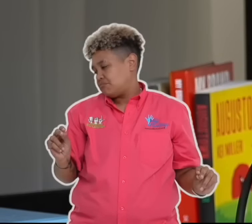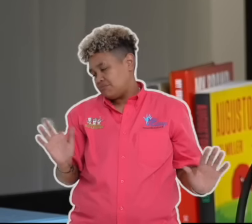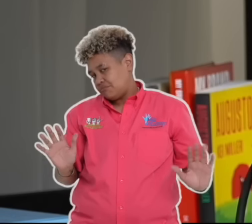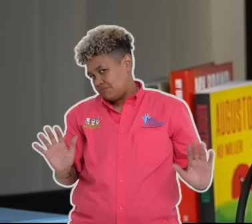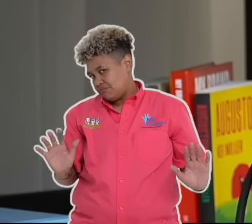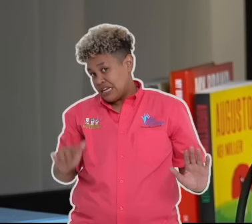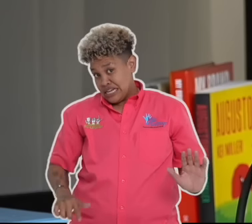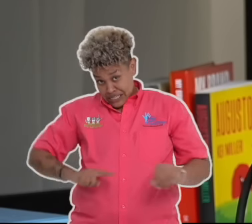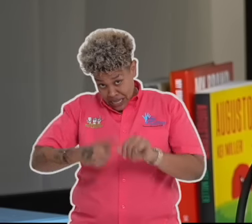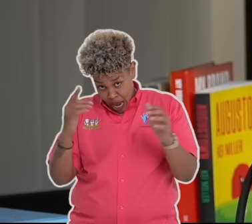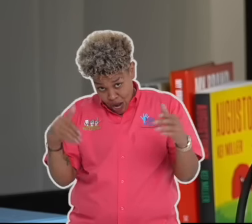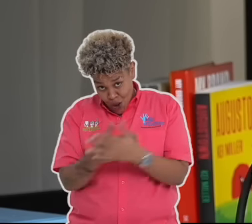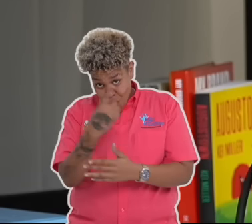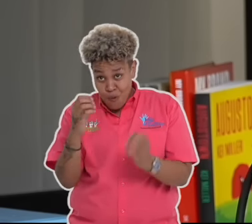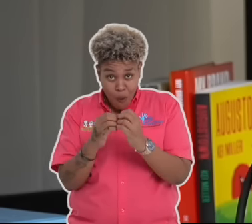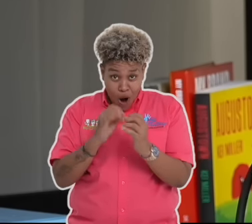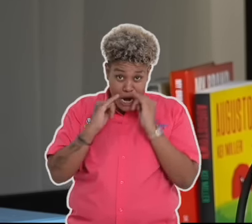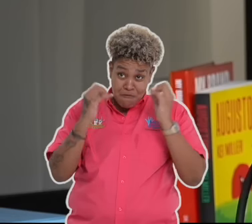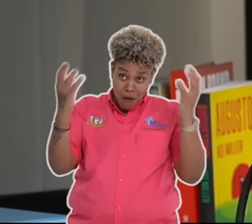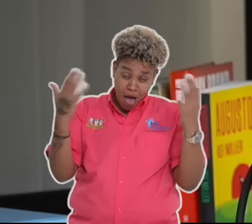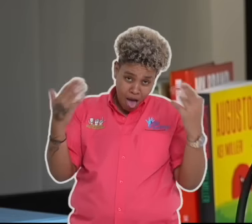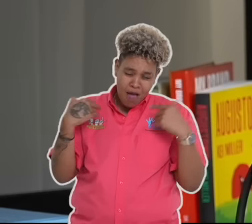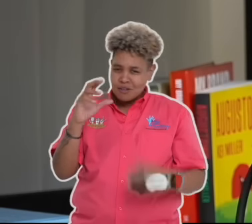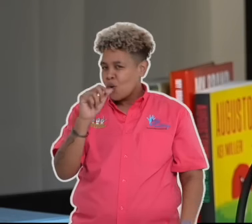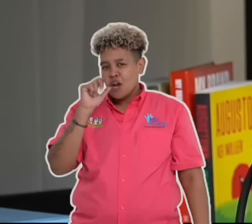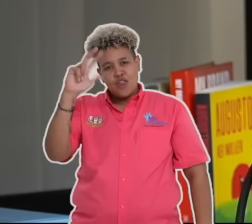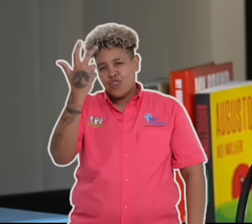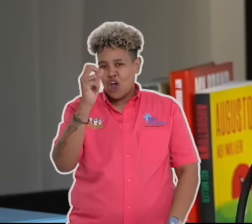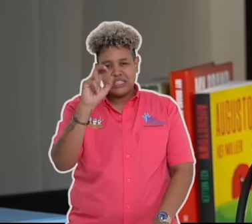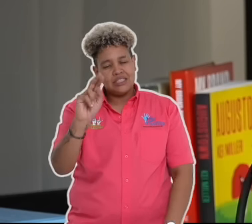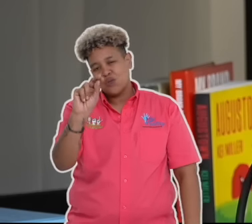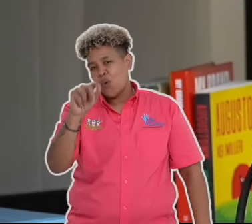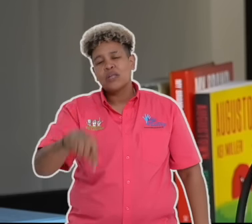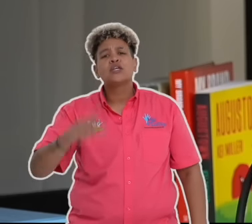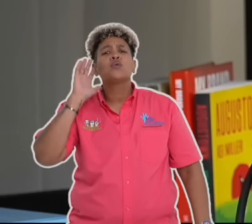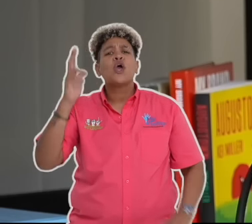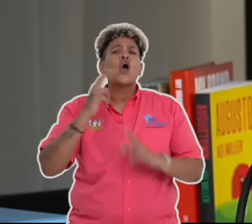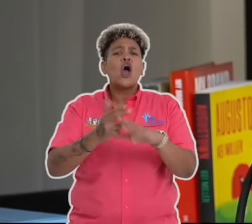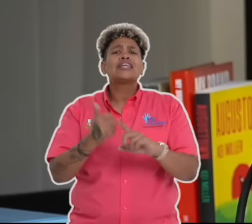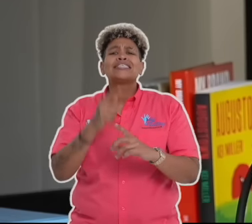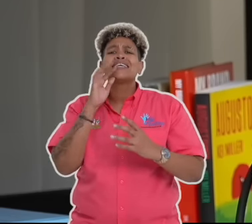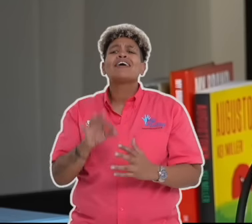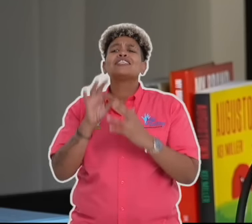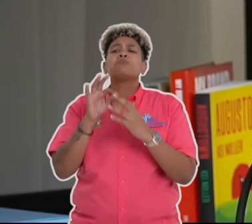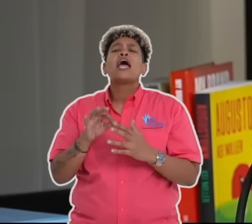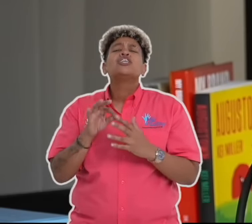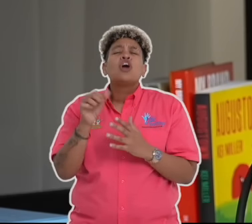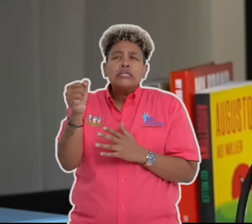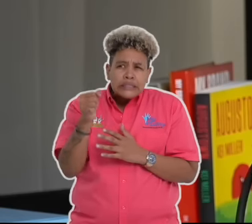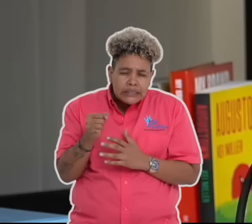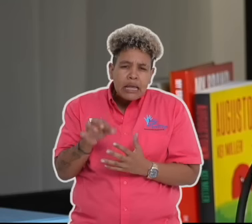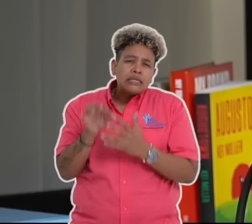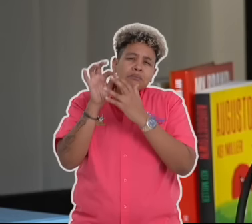get excited, no, this is not Redirection with Terri-Karelle season 3. This we are going to call a very